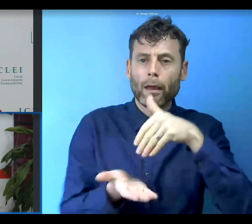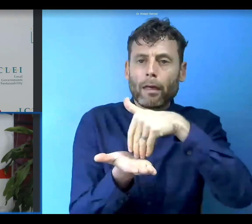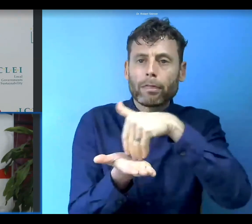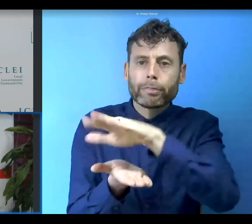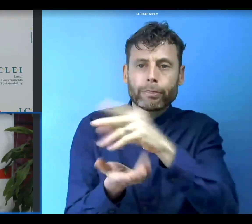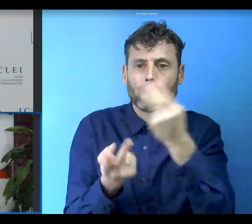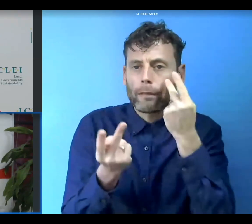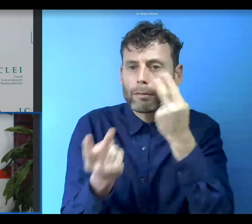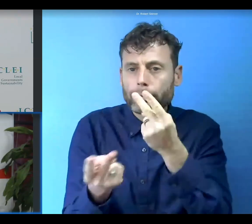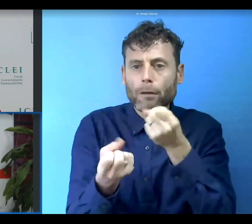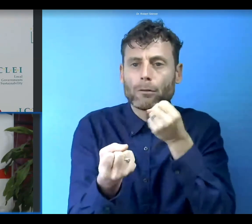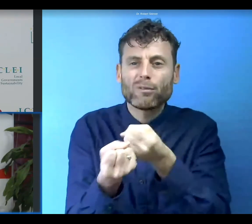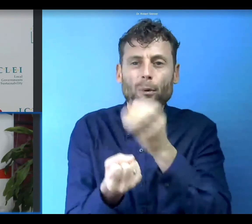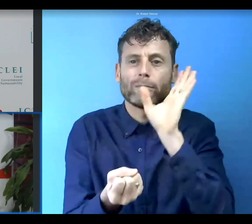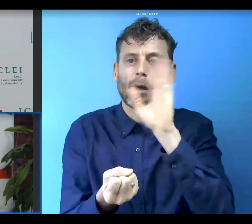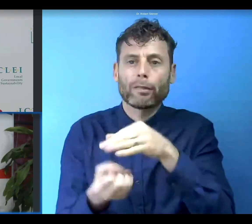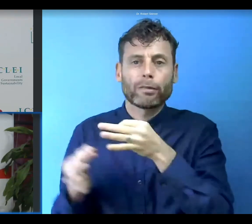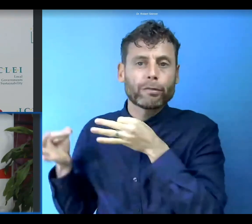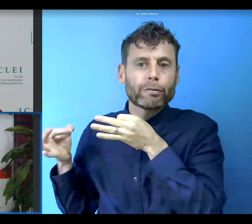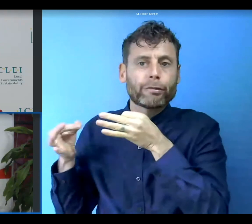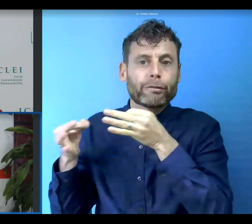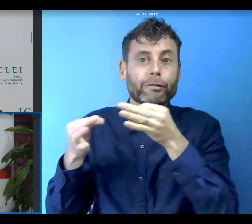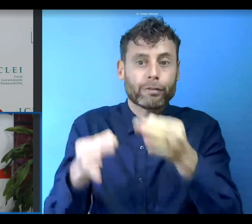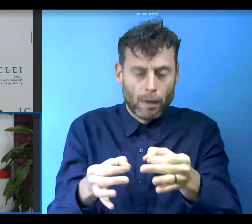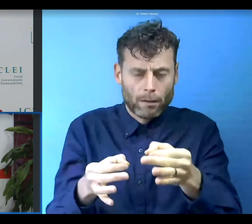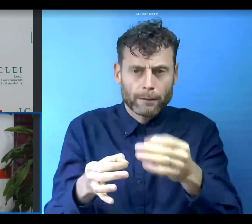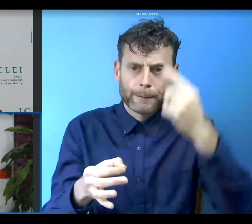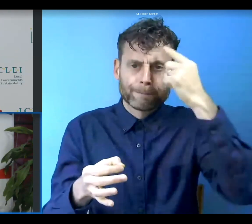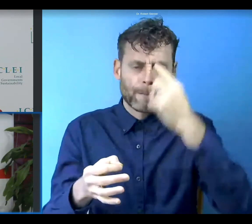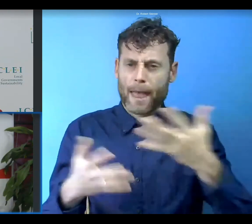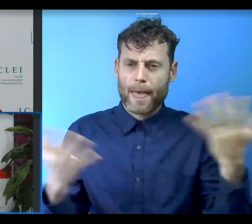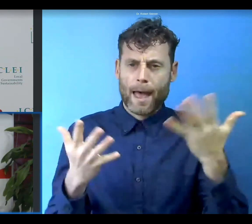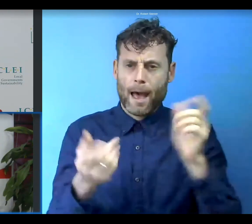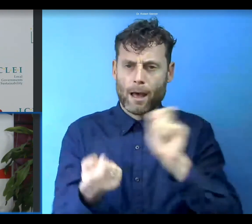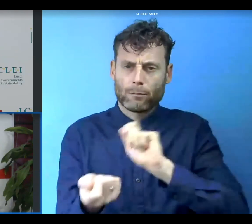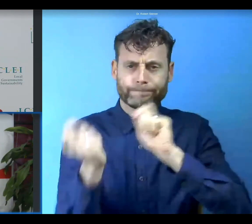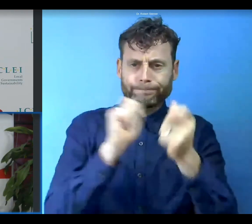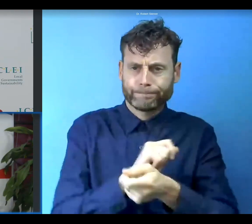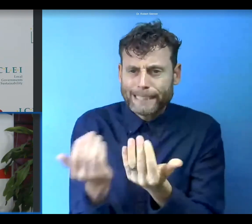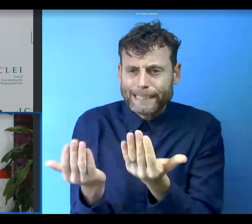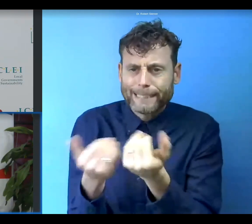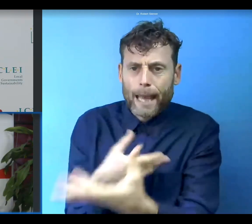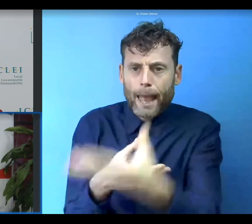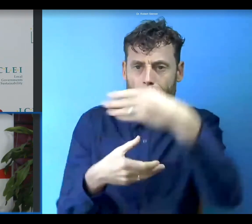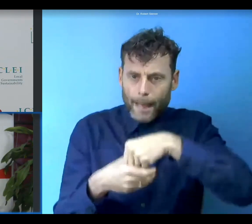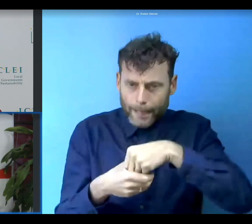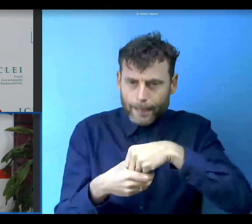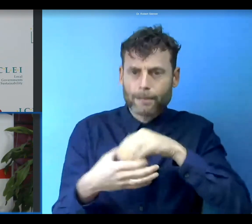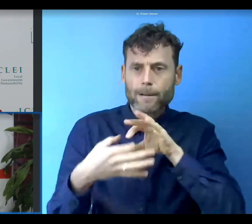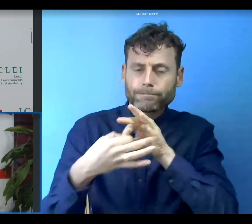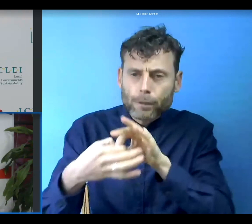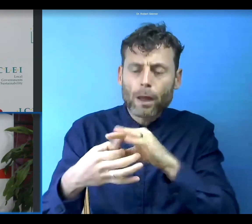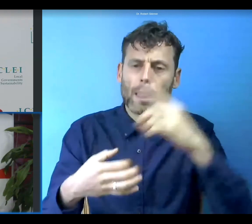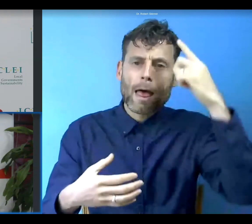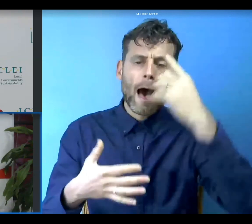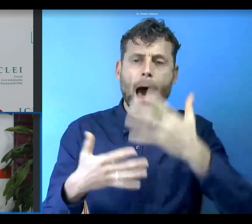have been able to increase citizens' engagement through the use of new technologies like augmented and